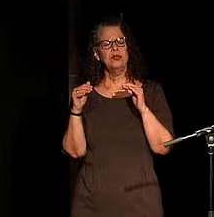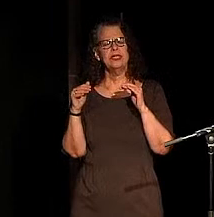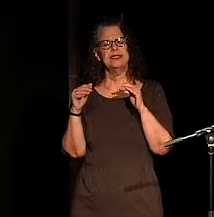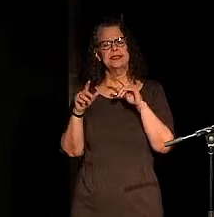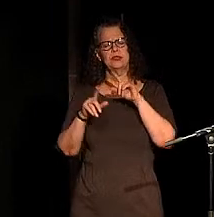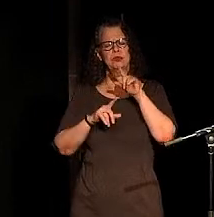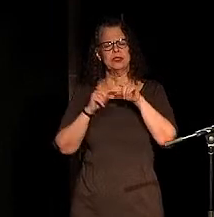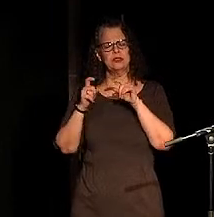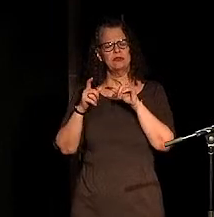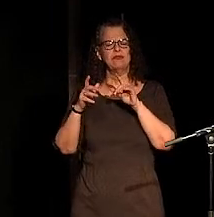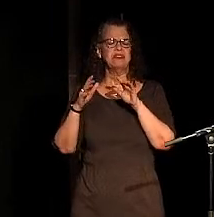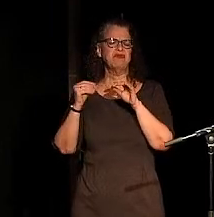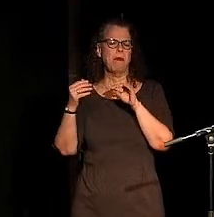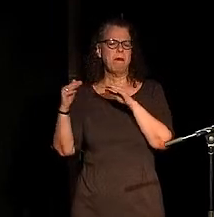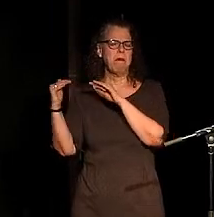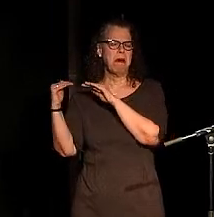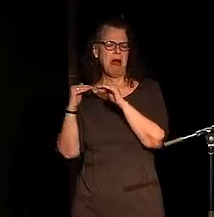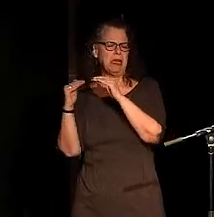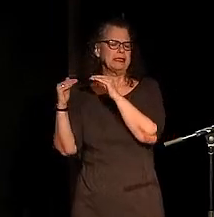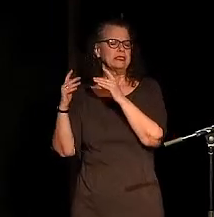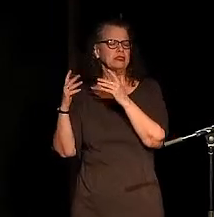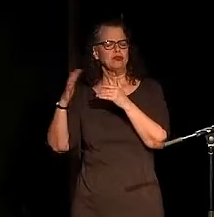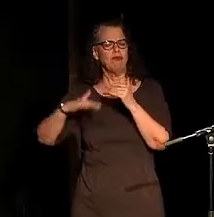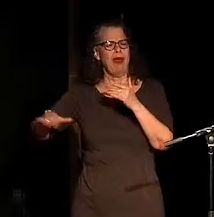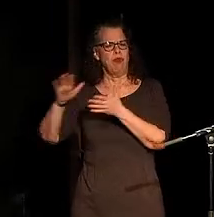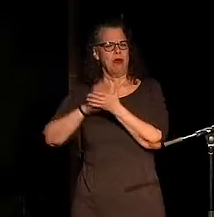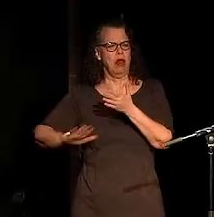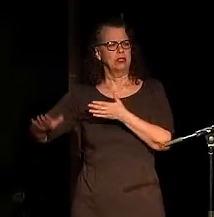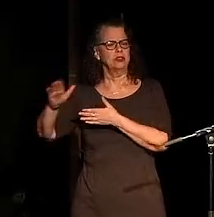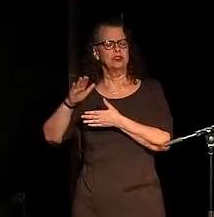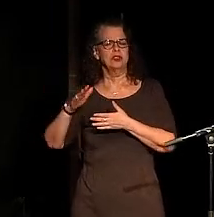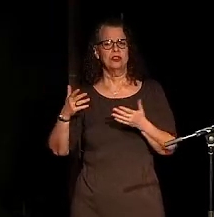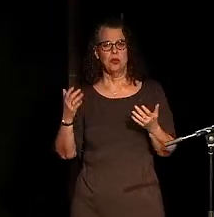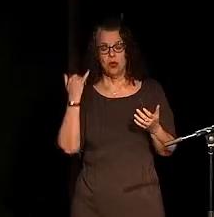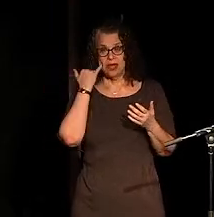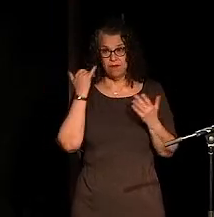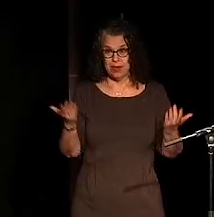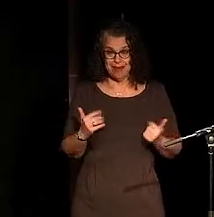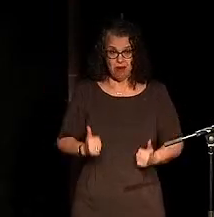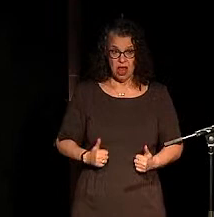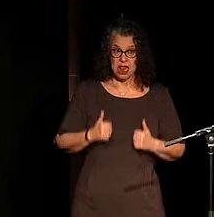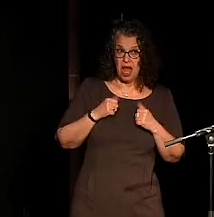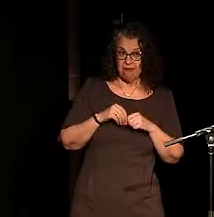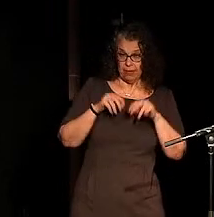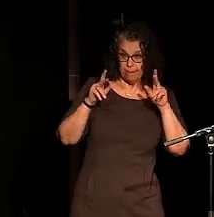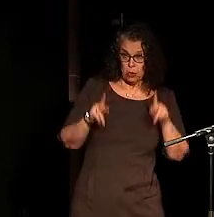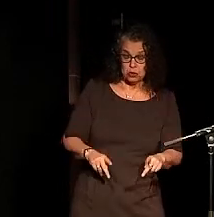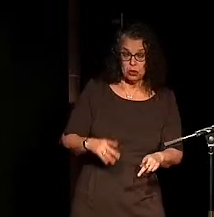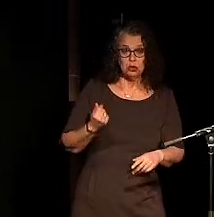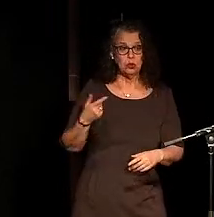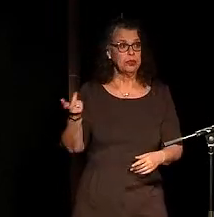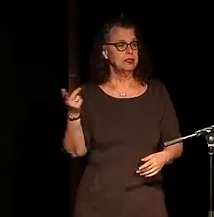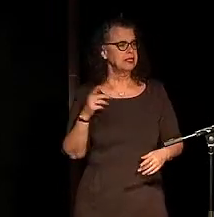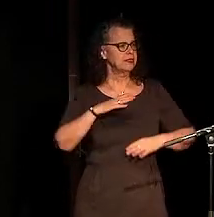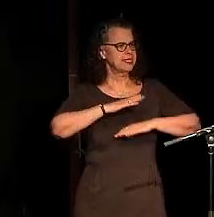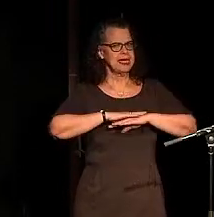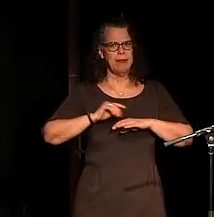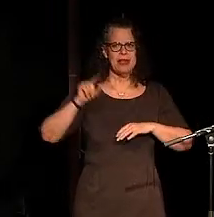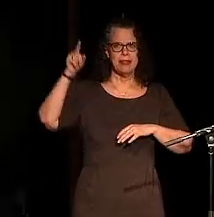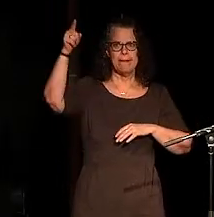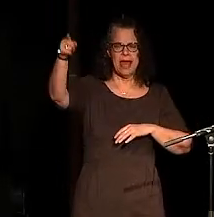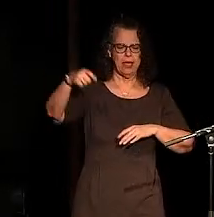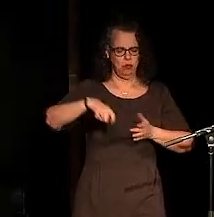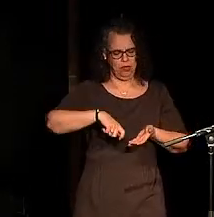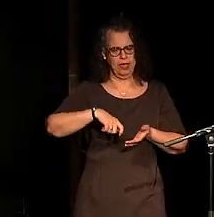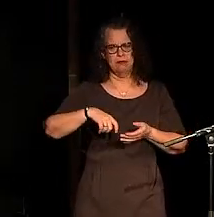college. I will add that any of you in the audience here, this is a benefit of being here live and in person. You can go up to, there's a table in the back, and